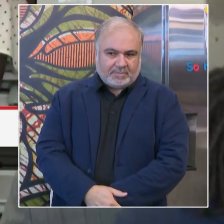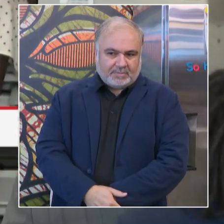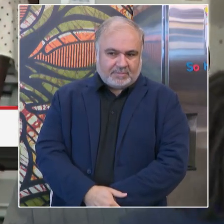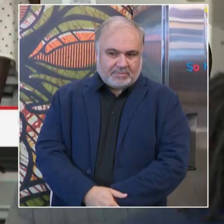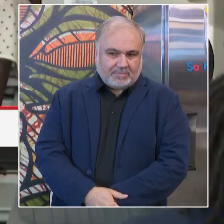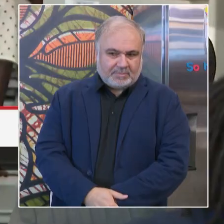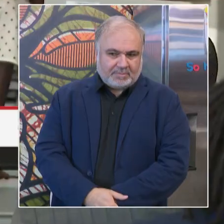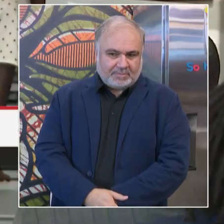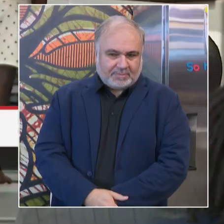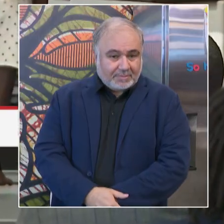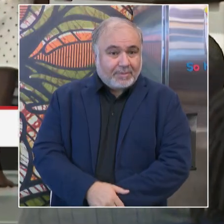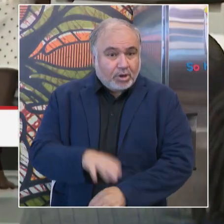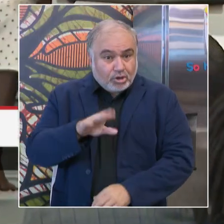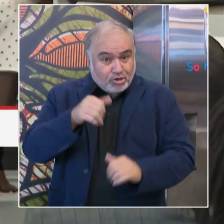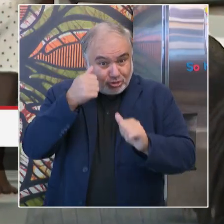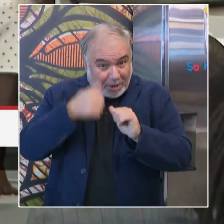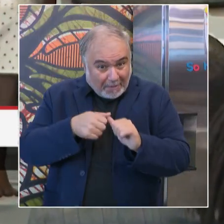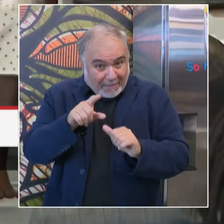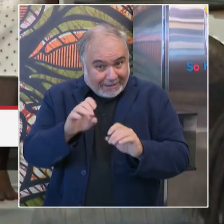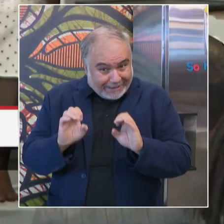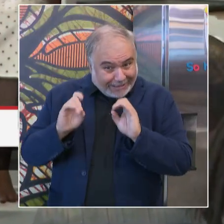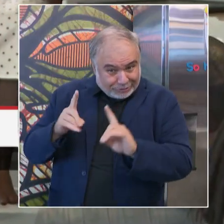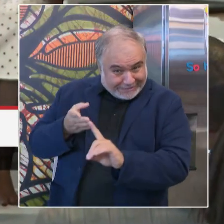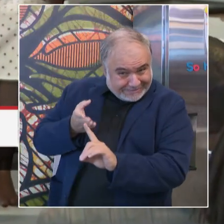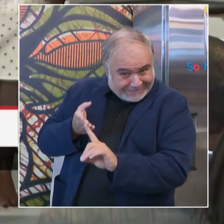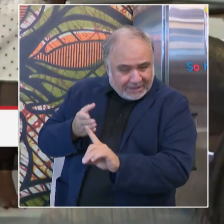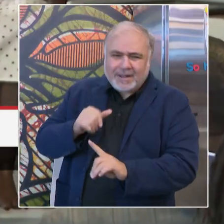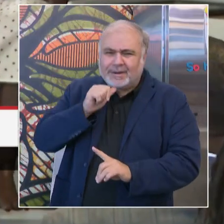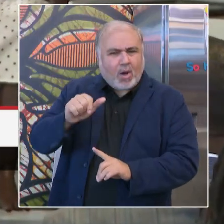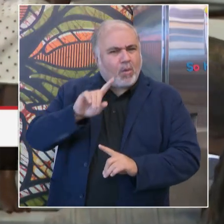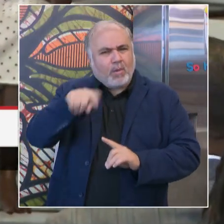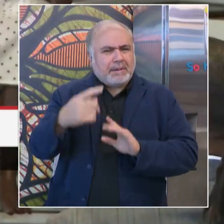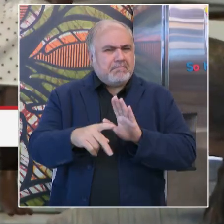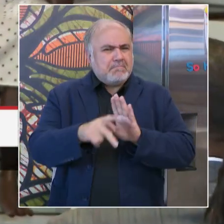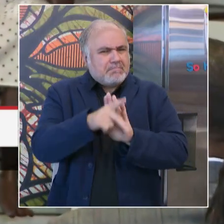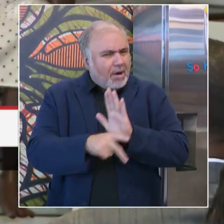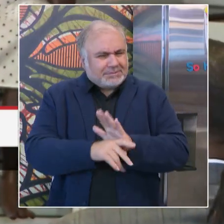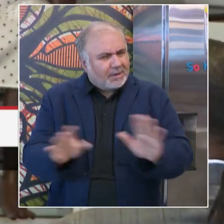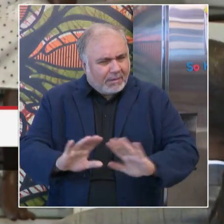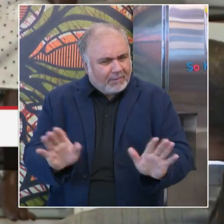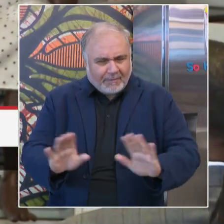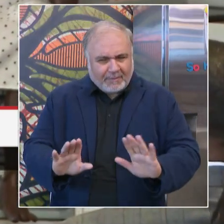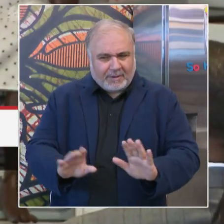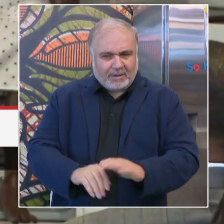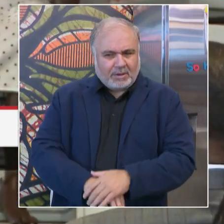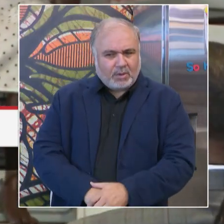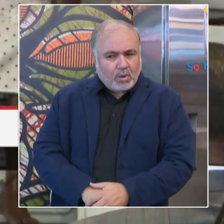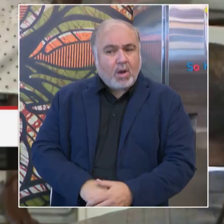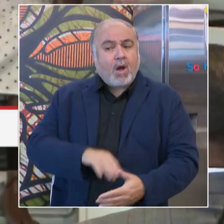futures. And when we create opportunities that challenge and inspire